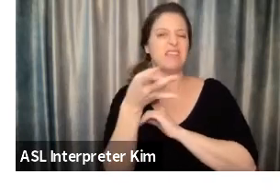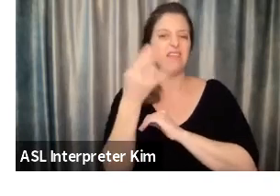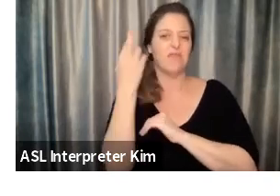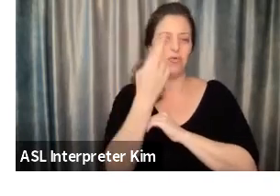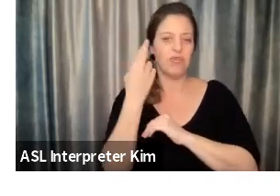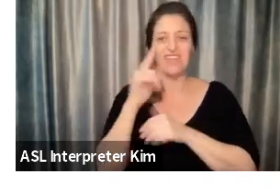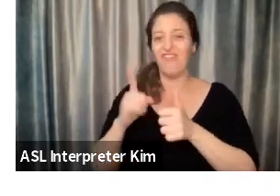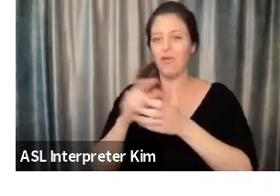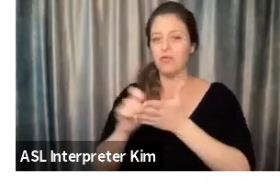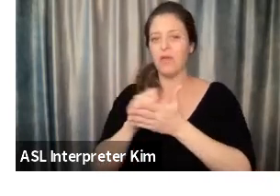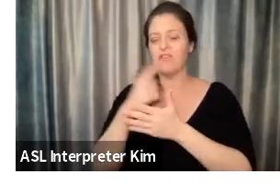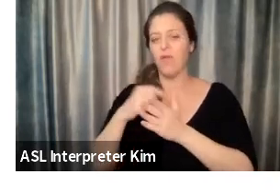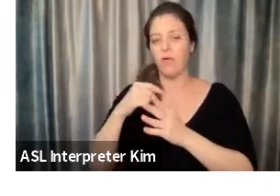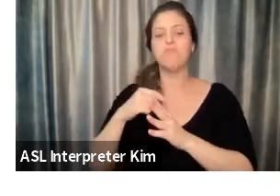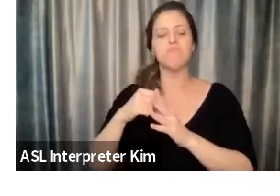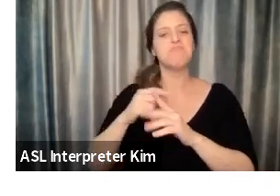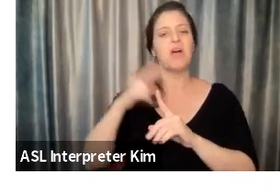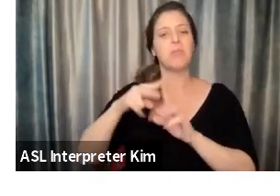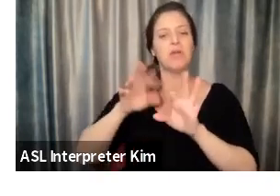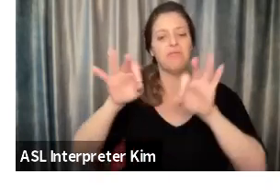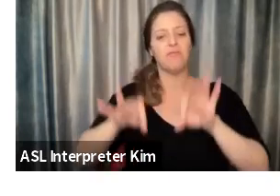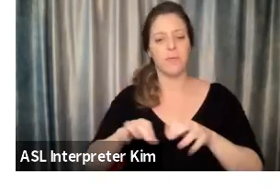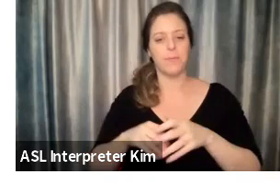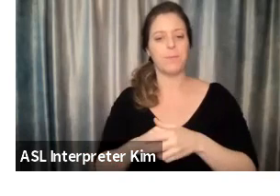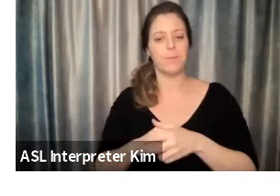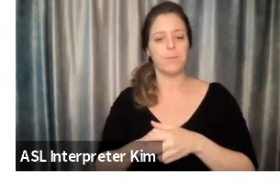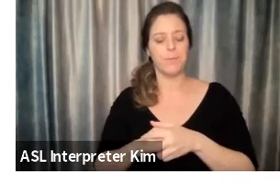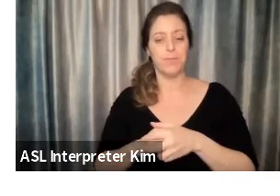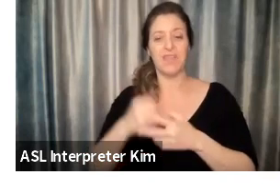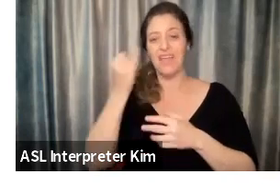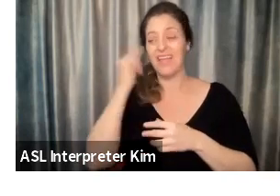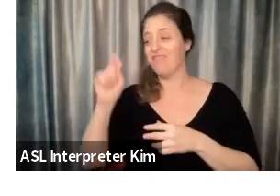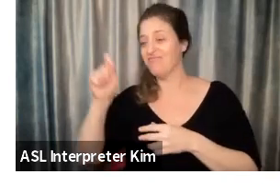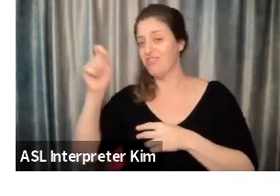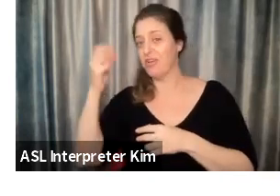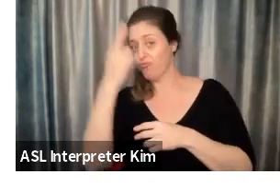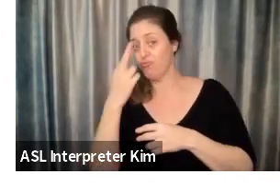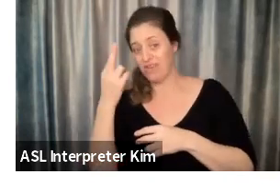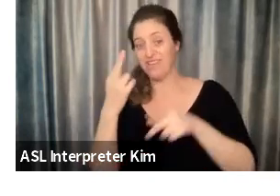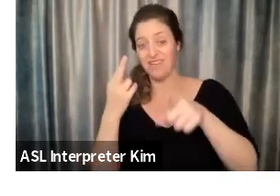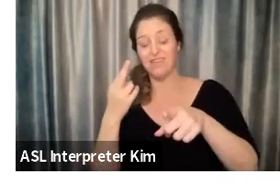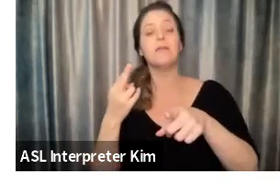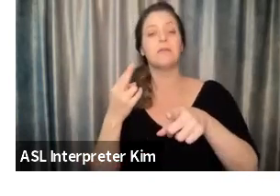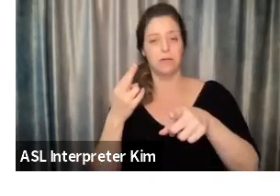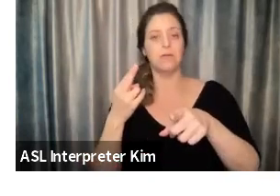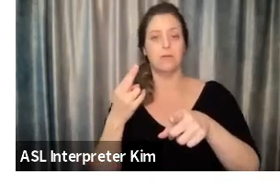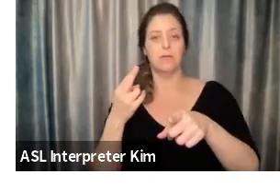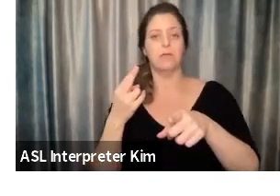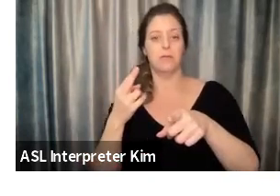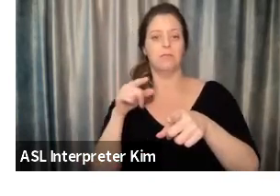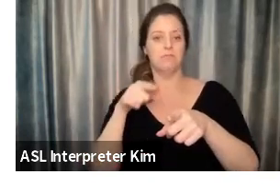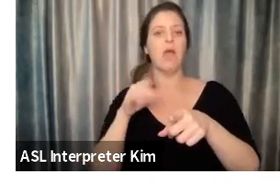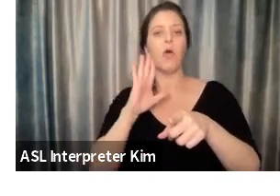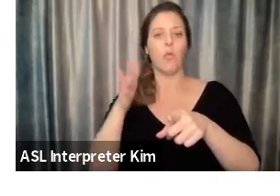page of the application again goes over, if you check mark a reason on the application, then it goes over what